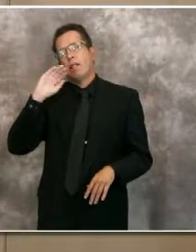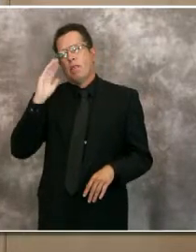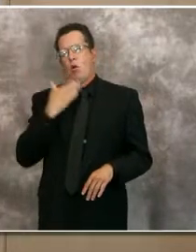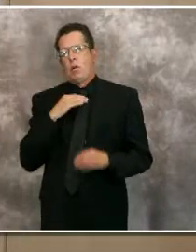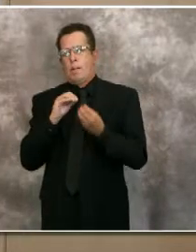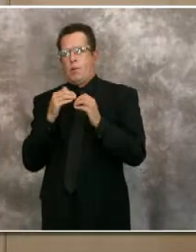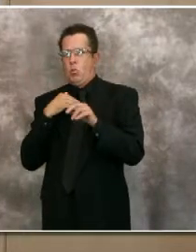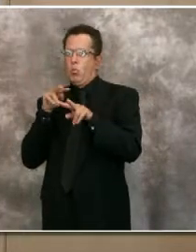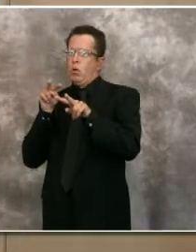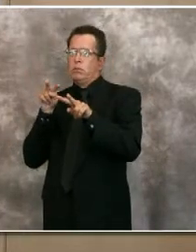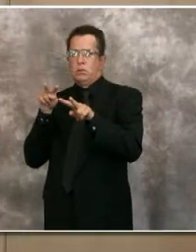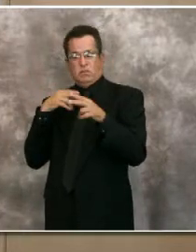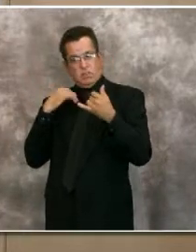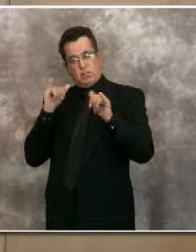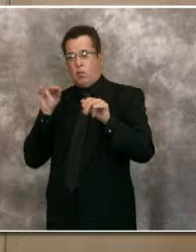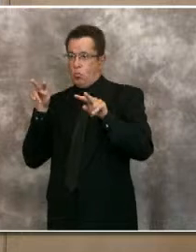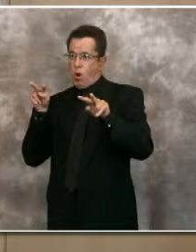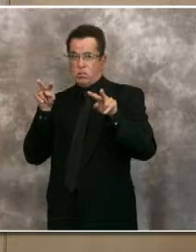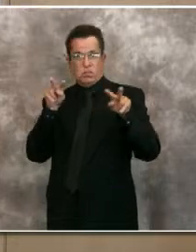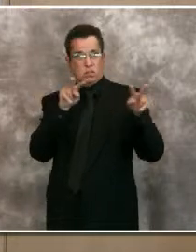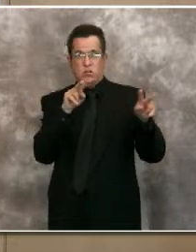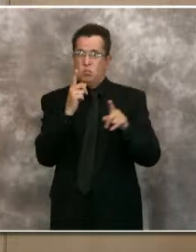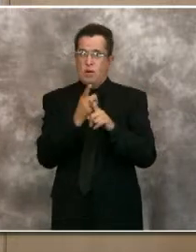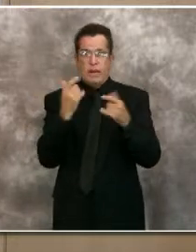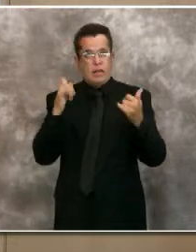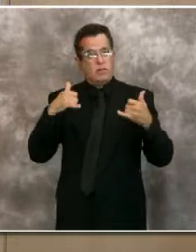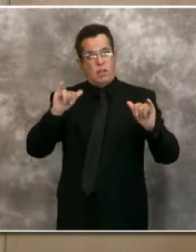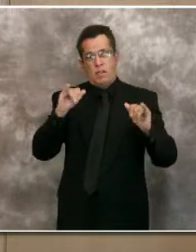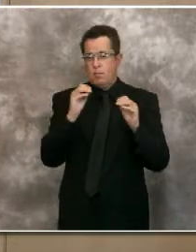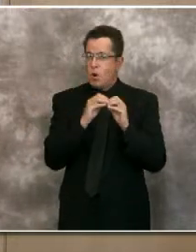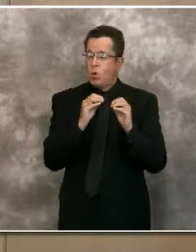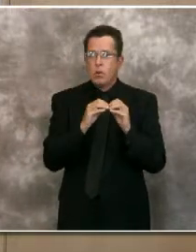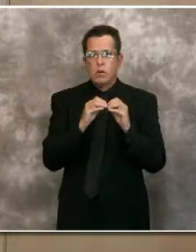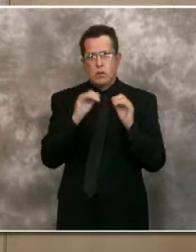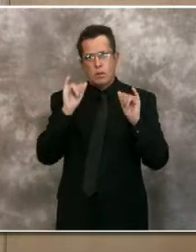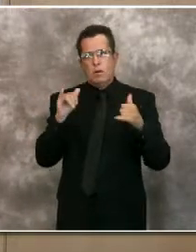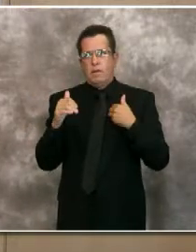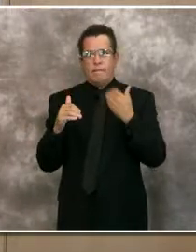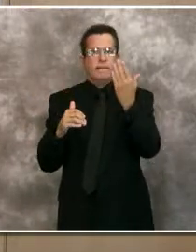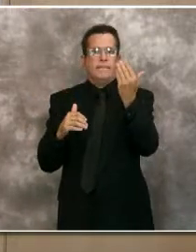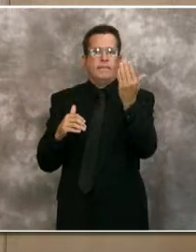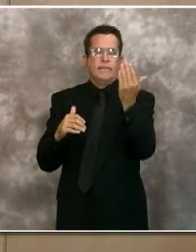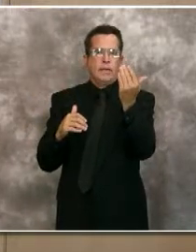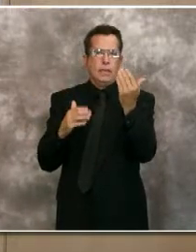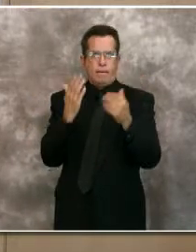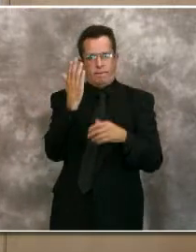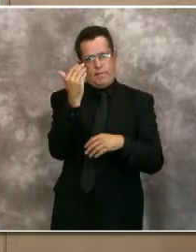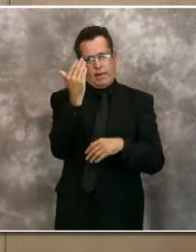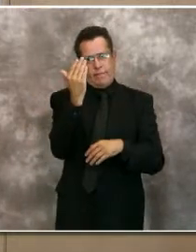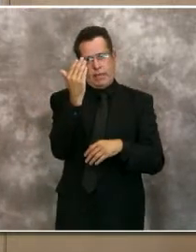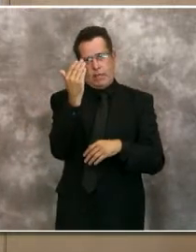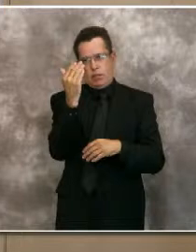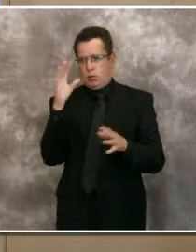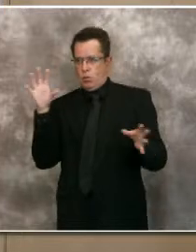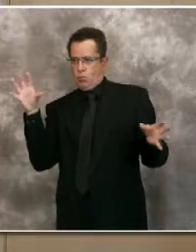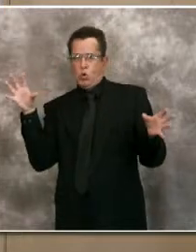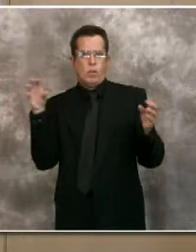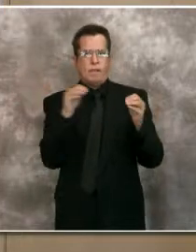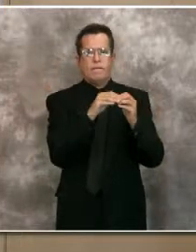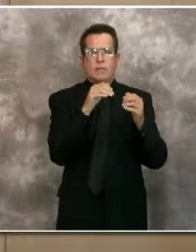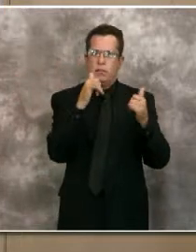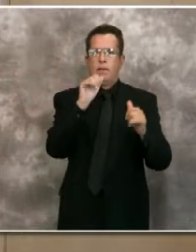investigating any of the community outbreaks. Right now, we have about 15 cumulative that are